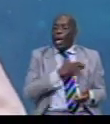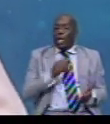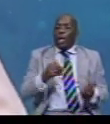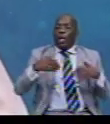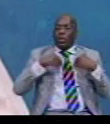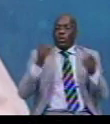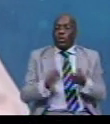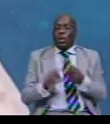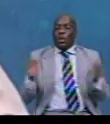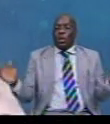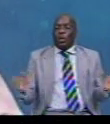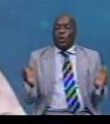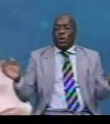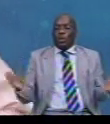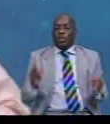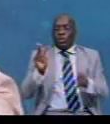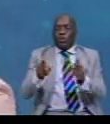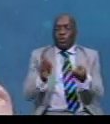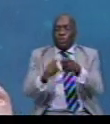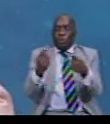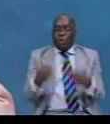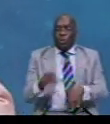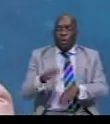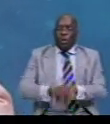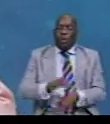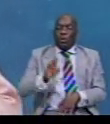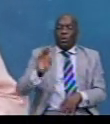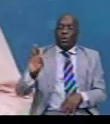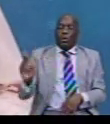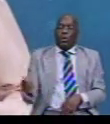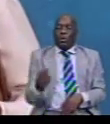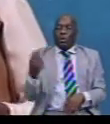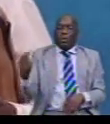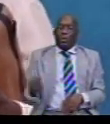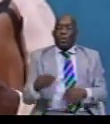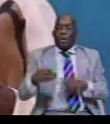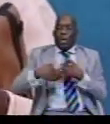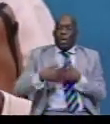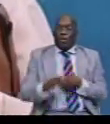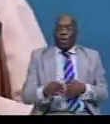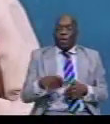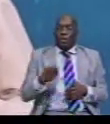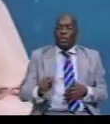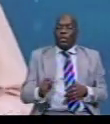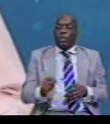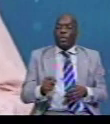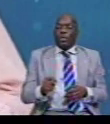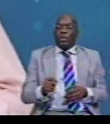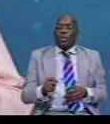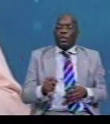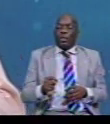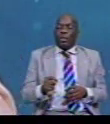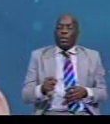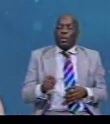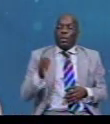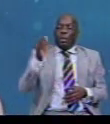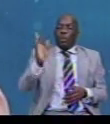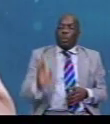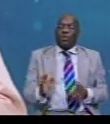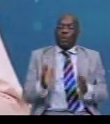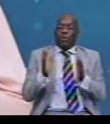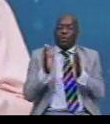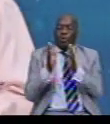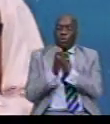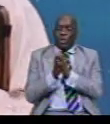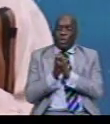Harcourt. And on that Thursday, after the GS prayed, he mentioned instant miracle.